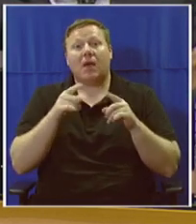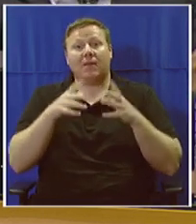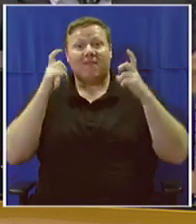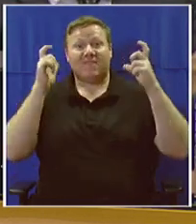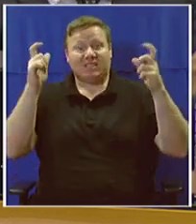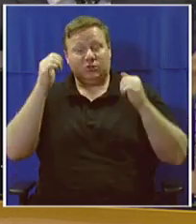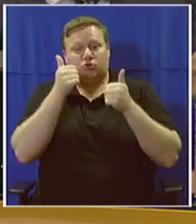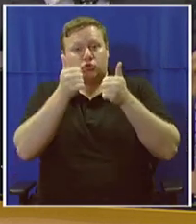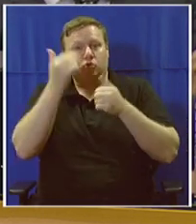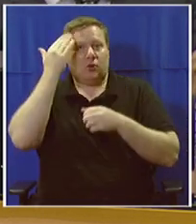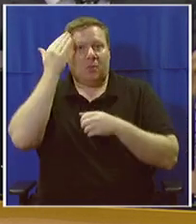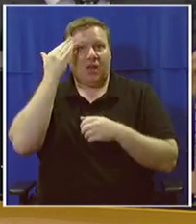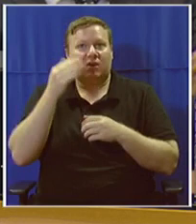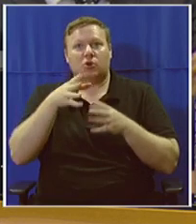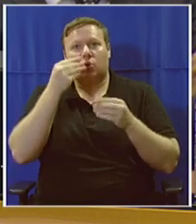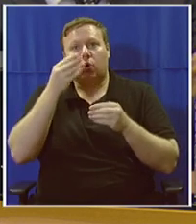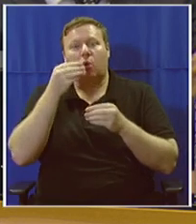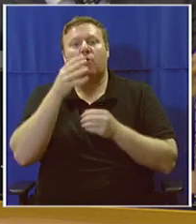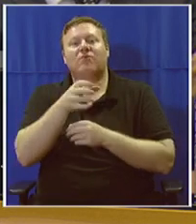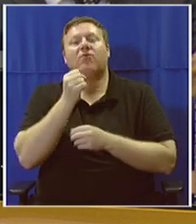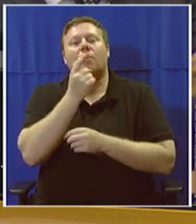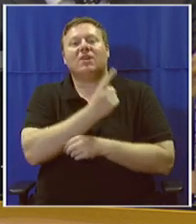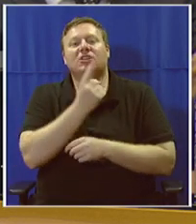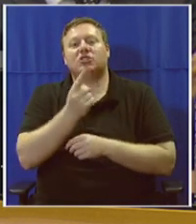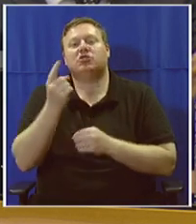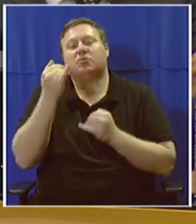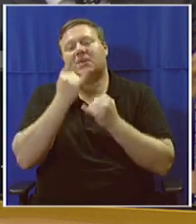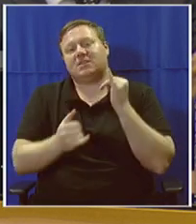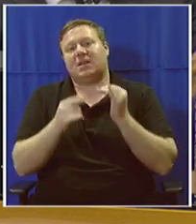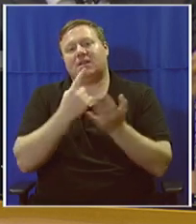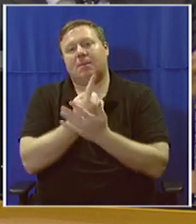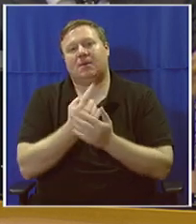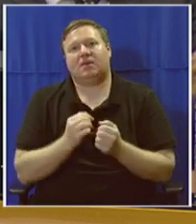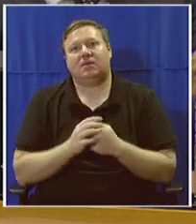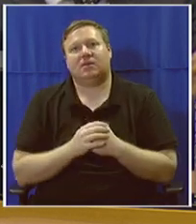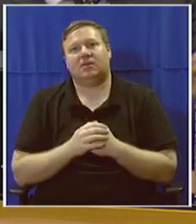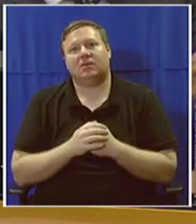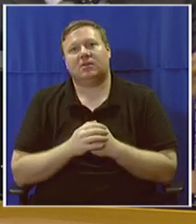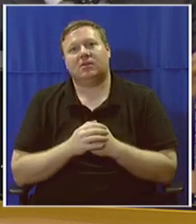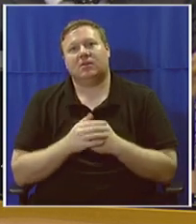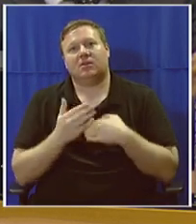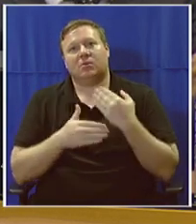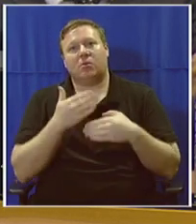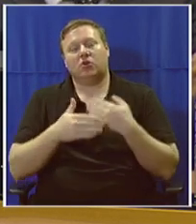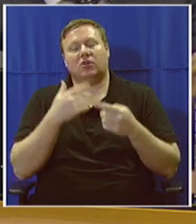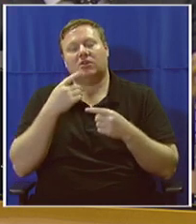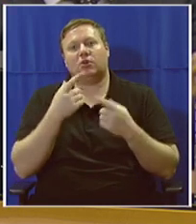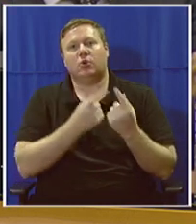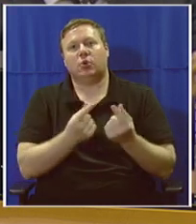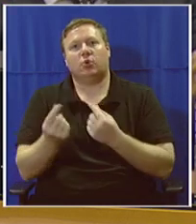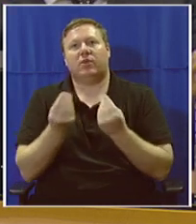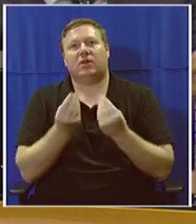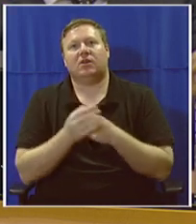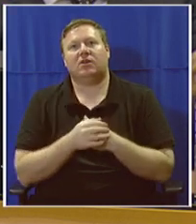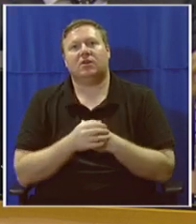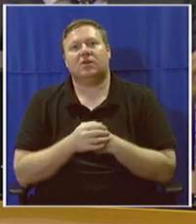when you have great mind, you learn from every mistake that is committed in the process of execution. I want